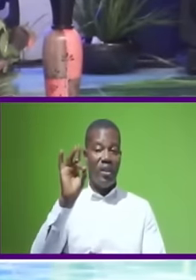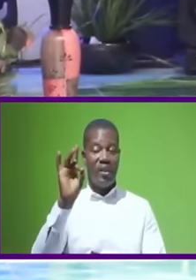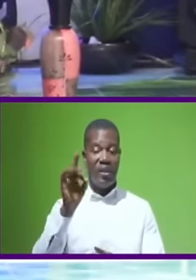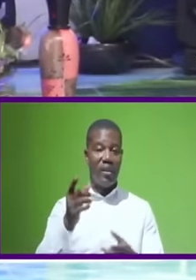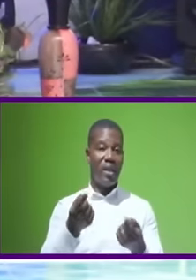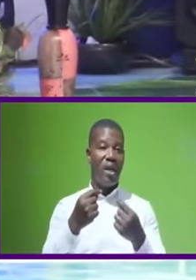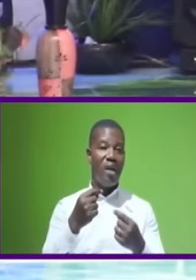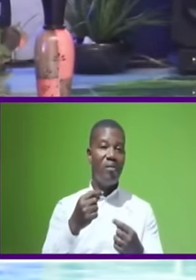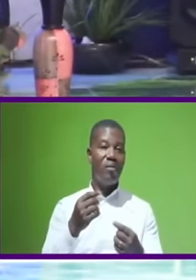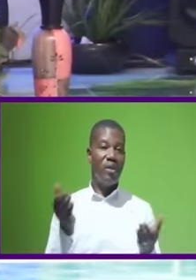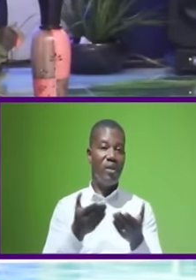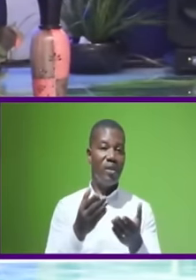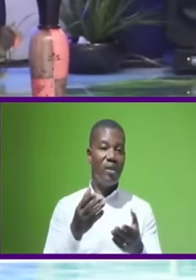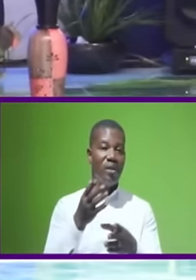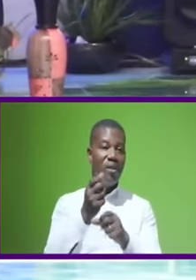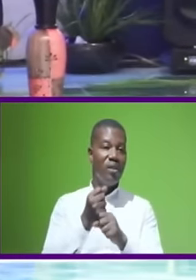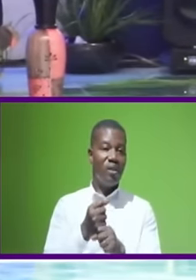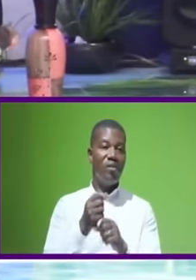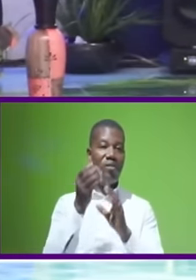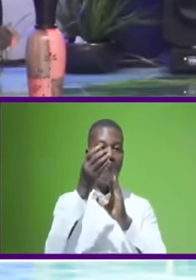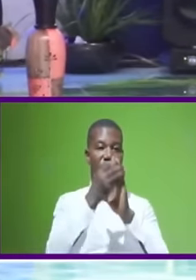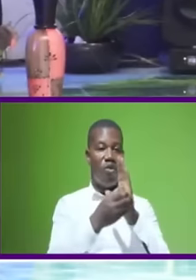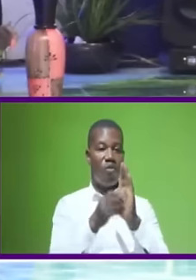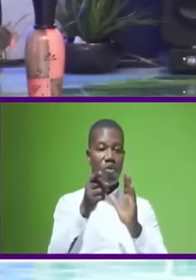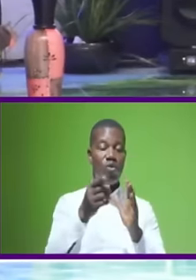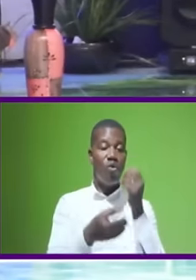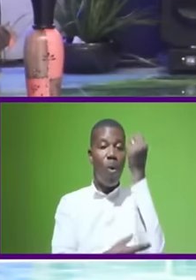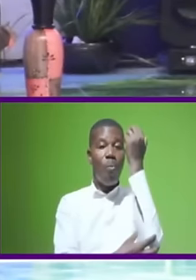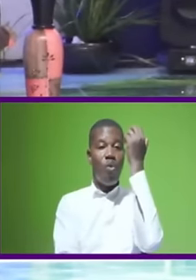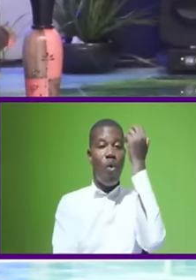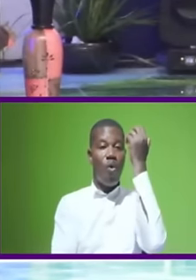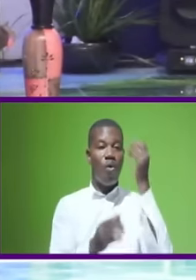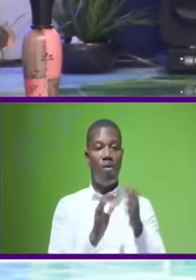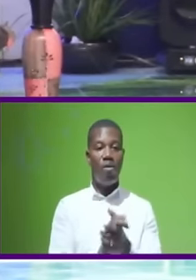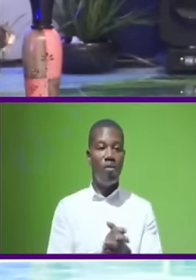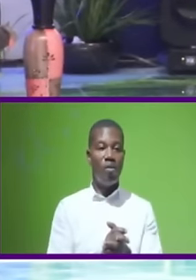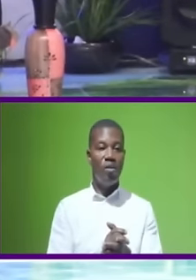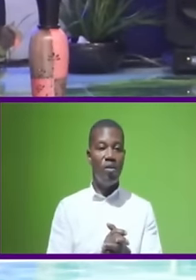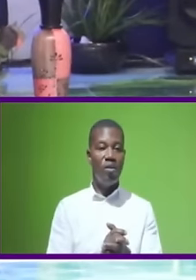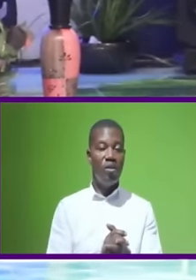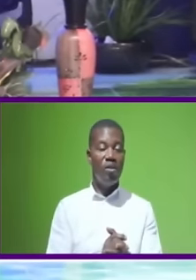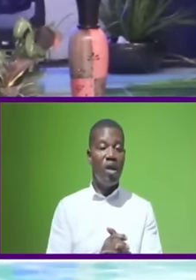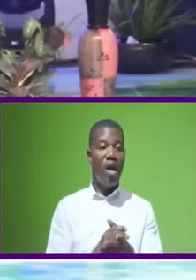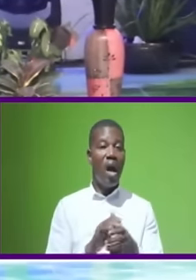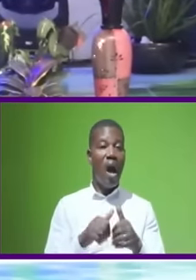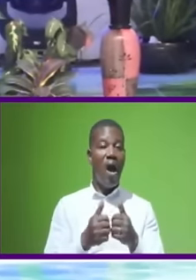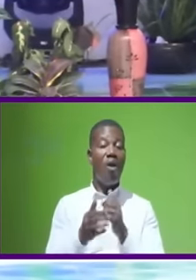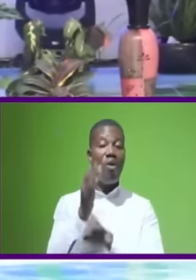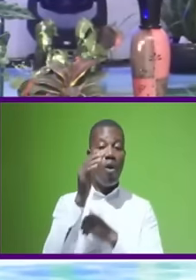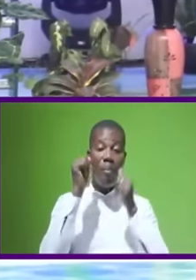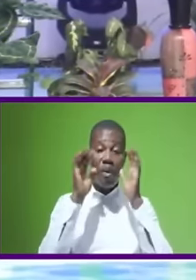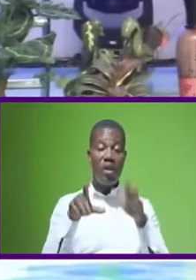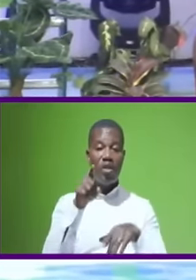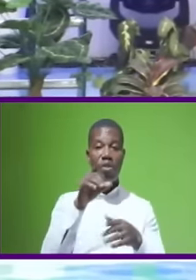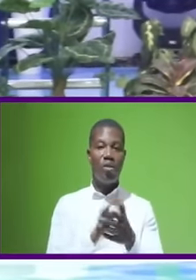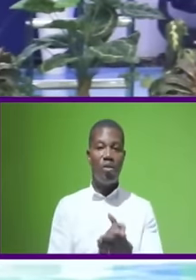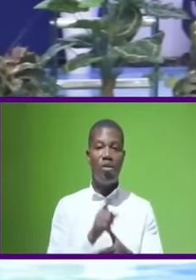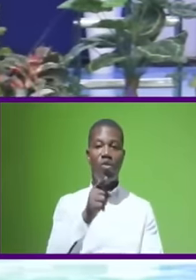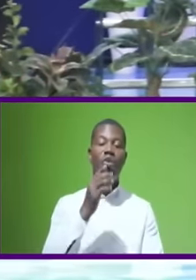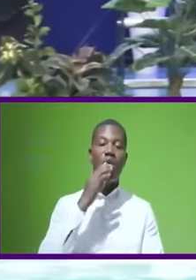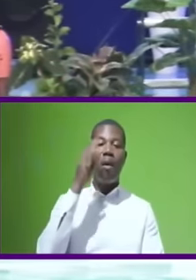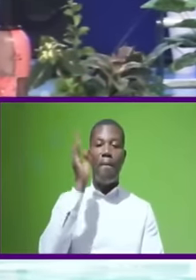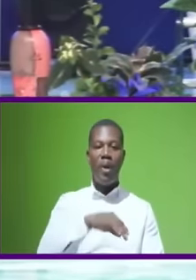form. Ah, who a him? Debbie, baby, I do my Yahweh. Jesus, oh, yeah,